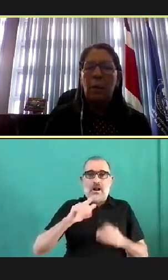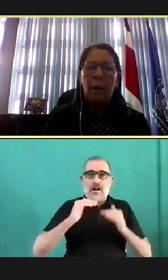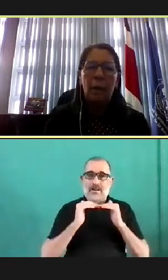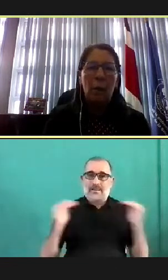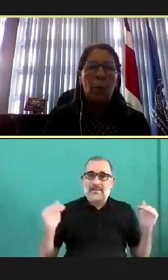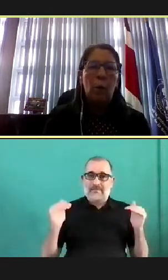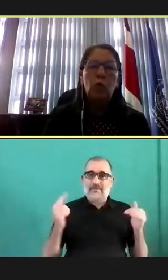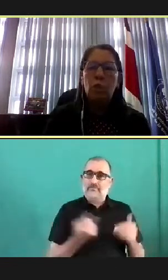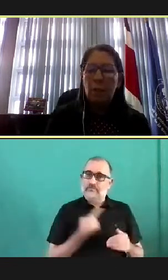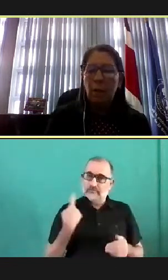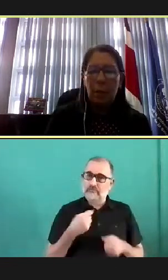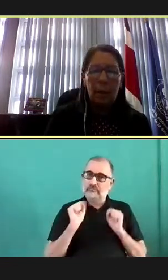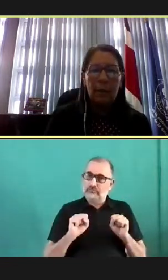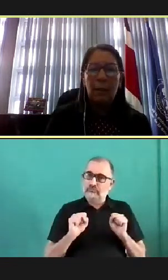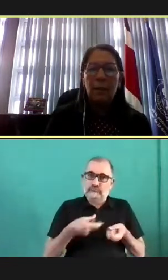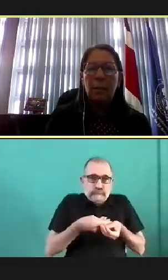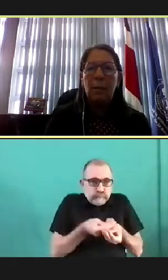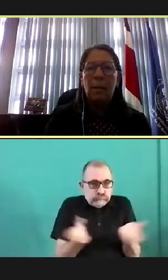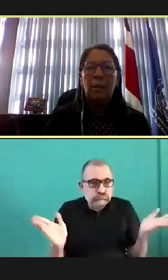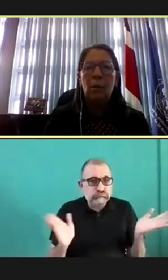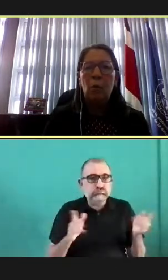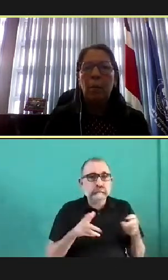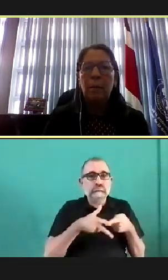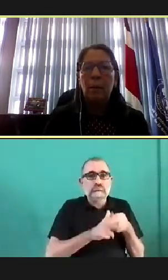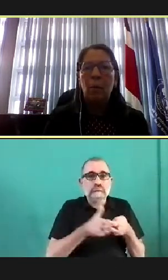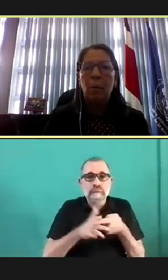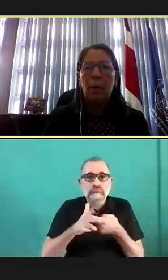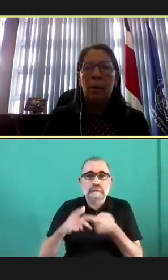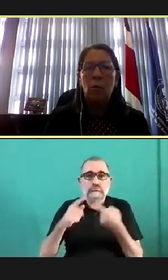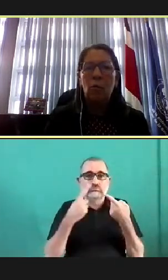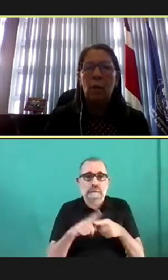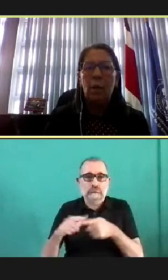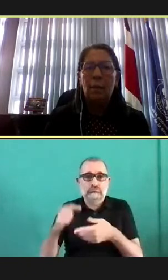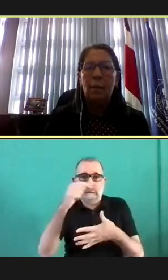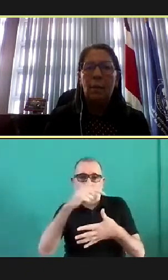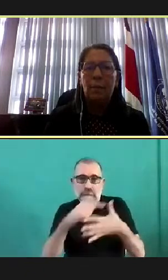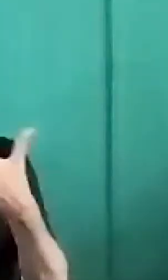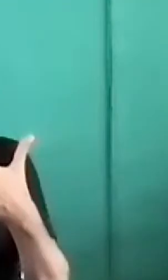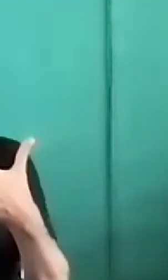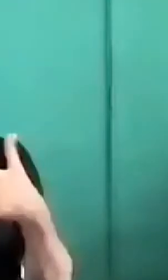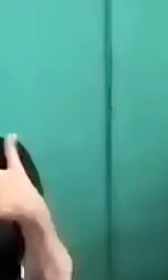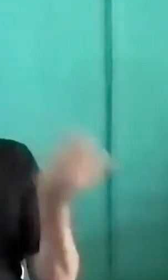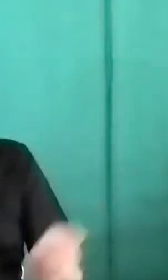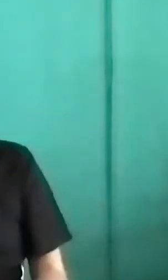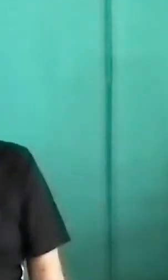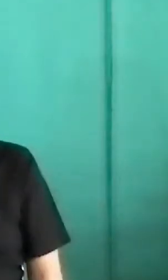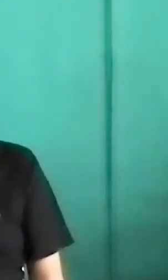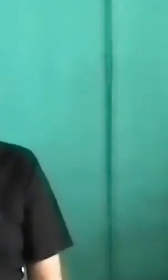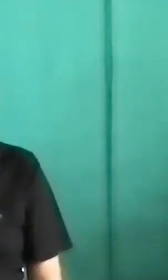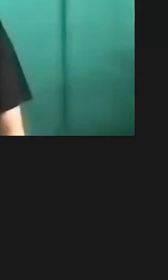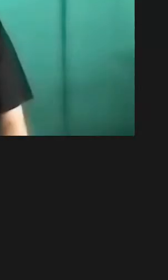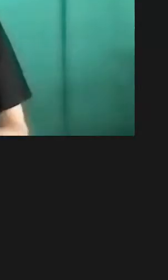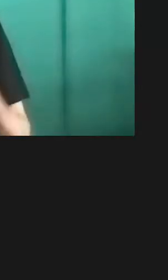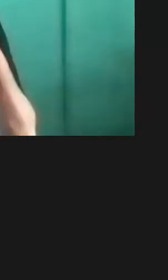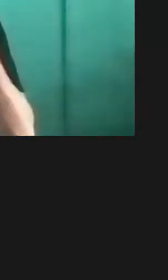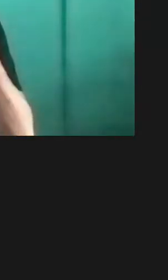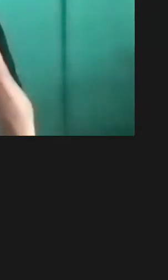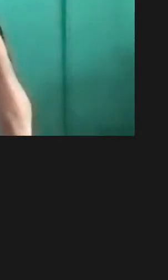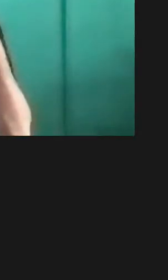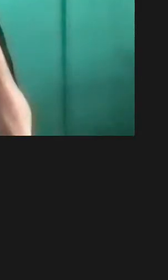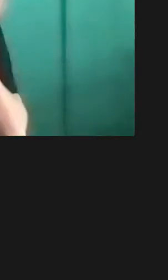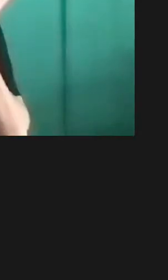we need to measure exactly what some of these contributions have been to get an accurate picture of what's actually going on. Thank you very